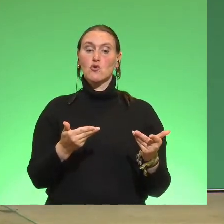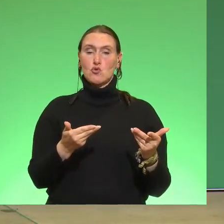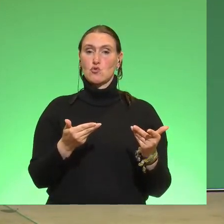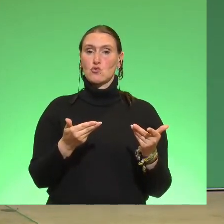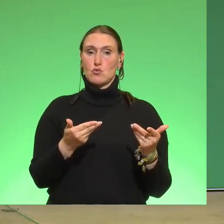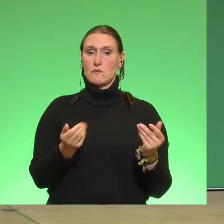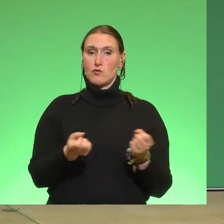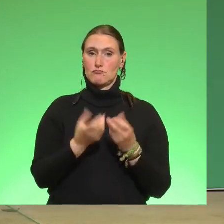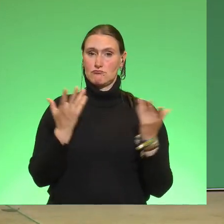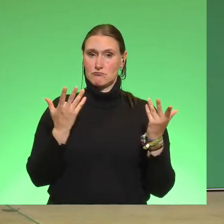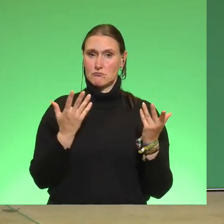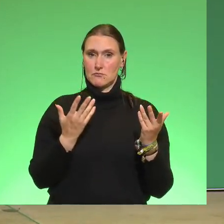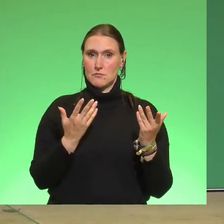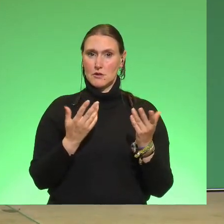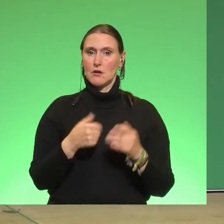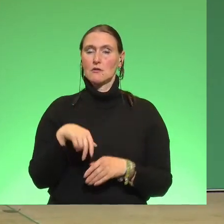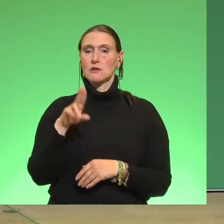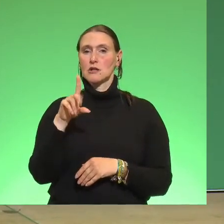refused in Ulonga.